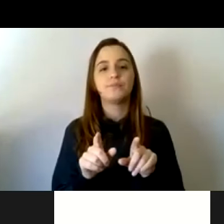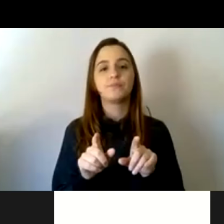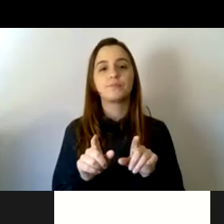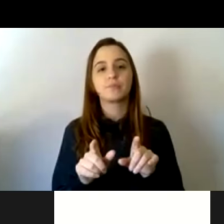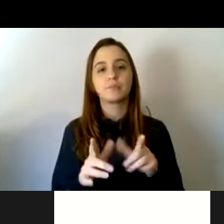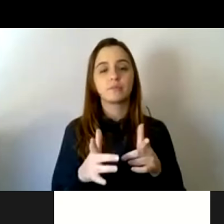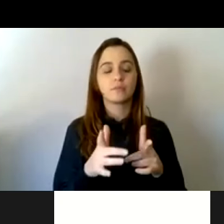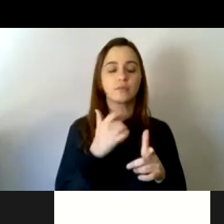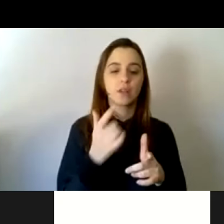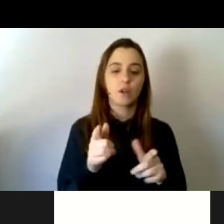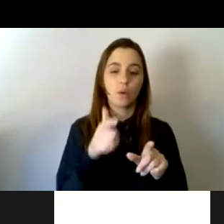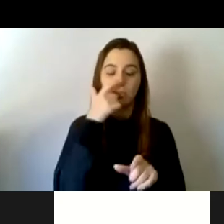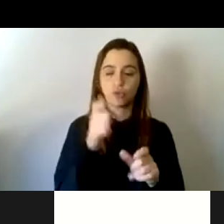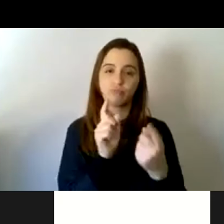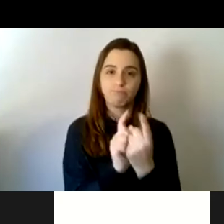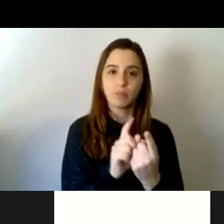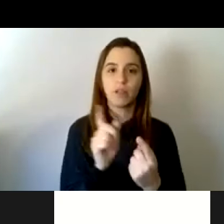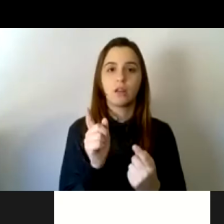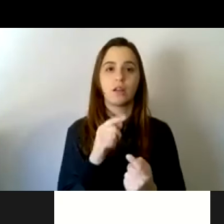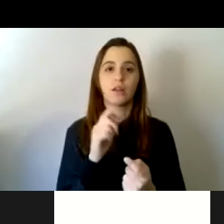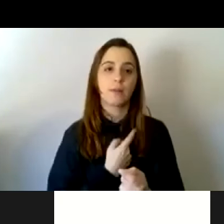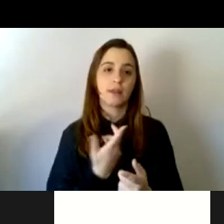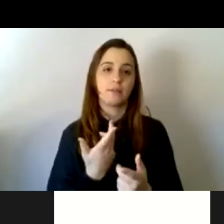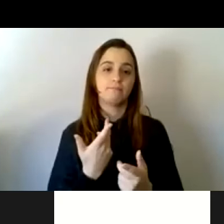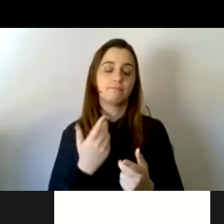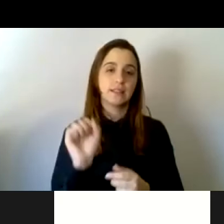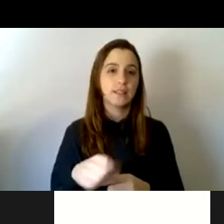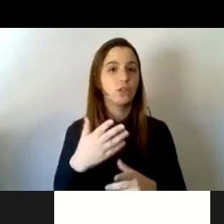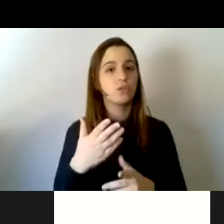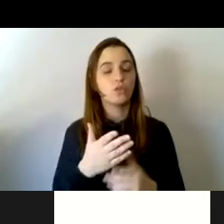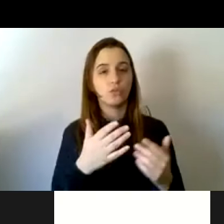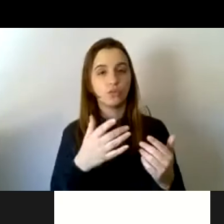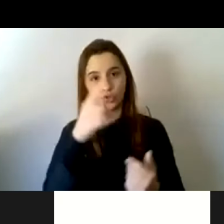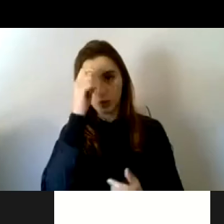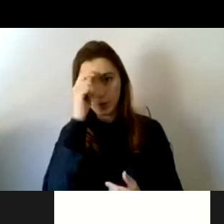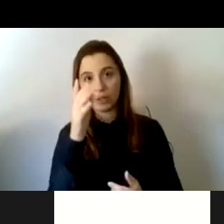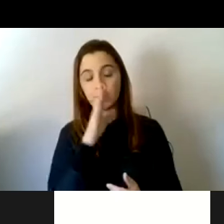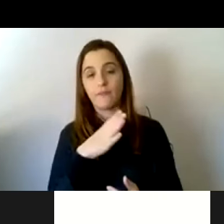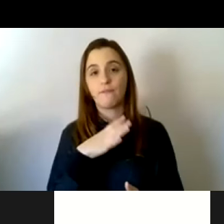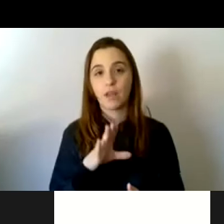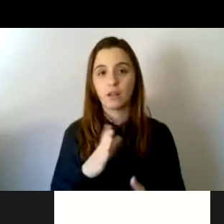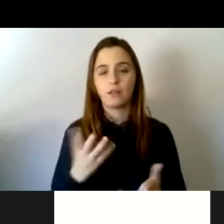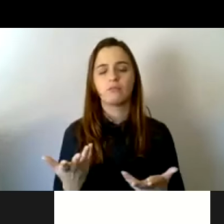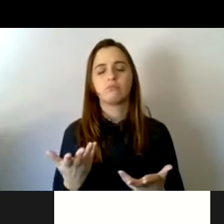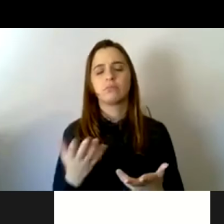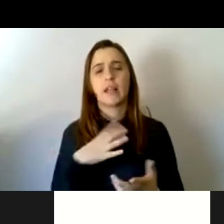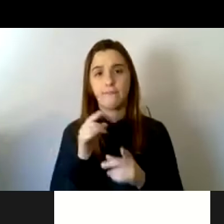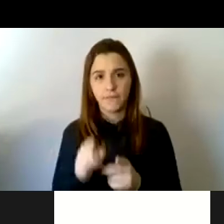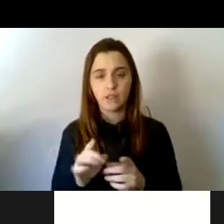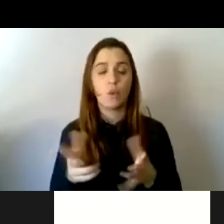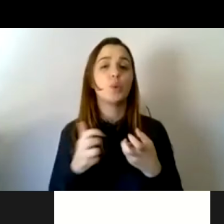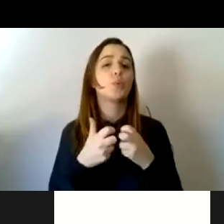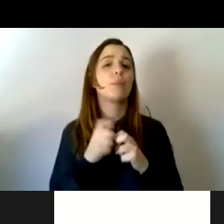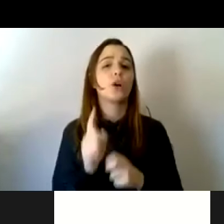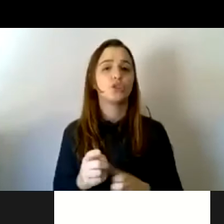meeting people, we have to do it with respect. And if this is their wish, what is really the problem? The only thing is,